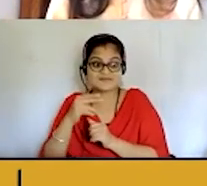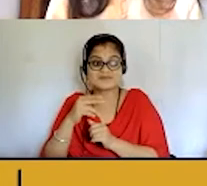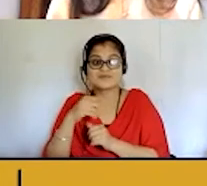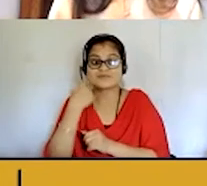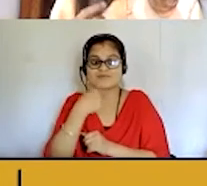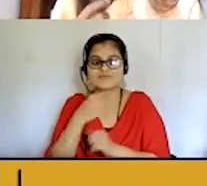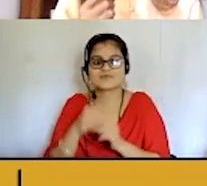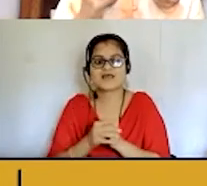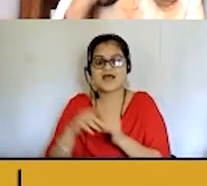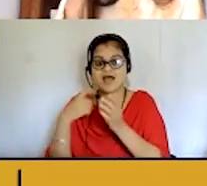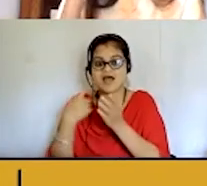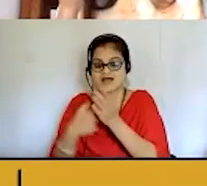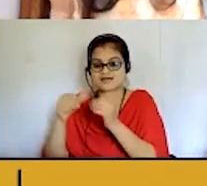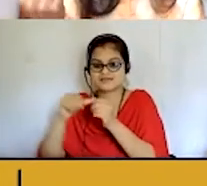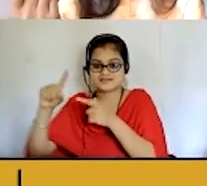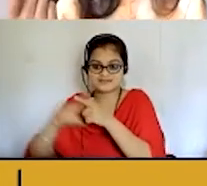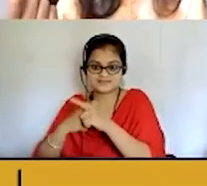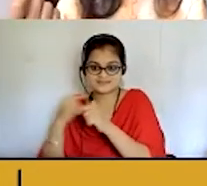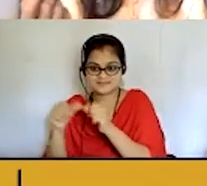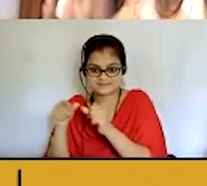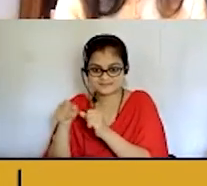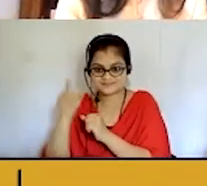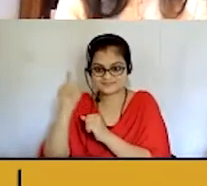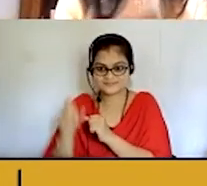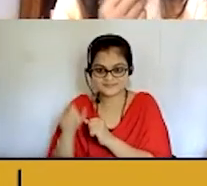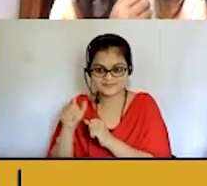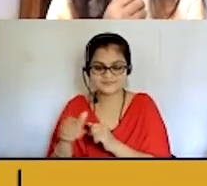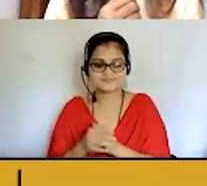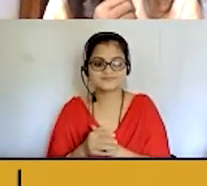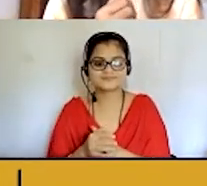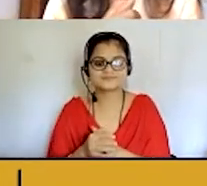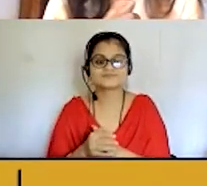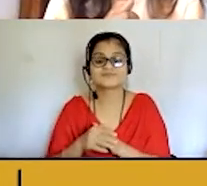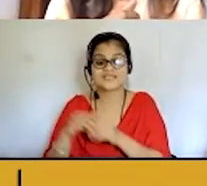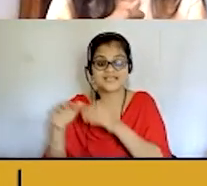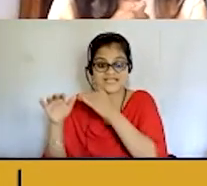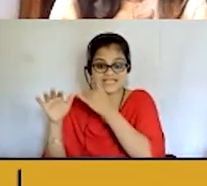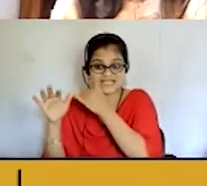Chonkar, contains a print depicting Holi. So we see Krishna in a